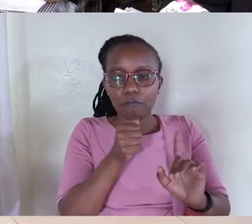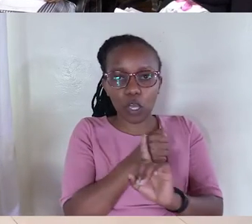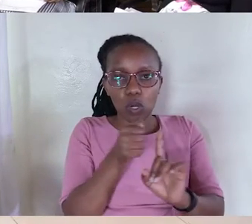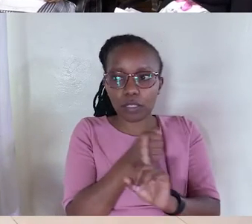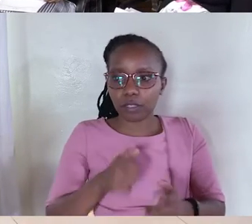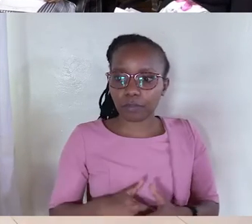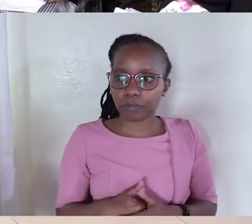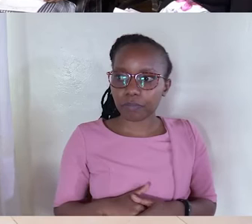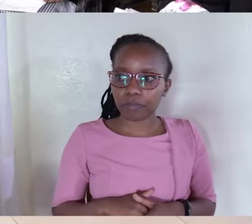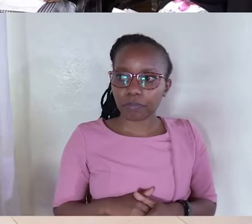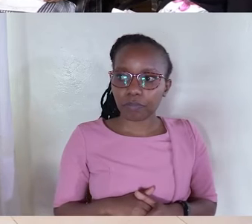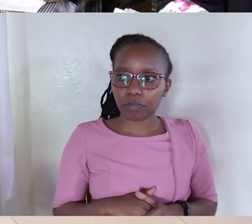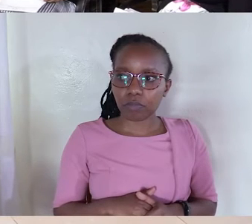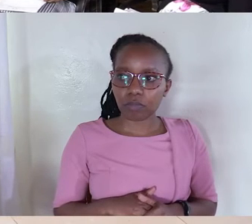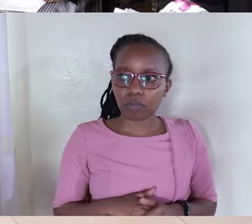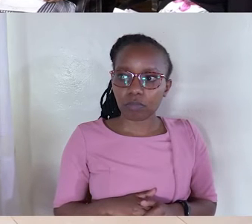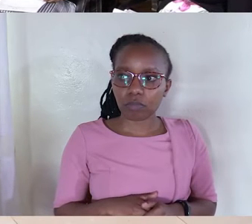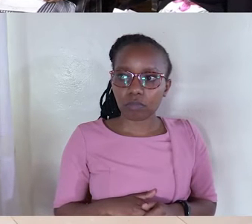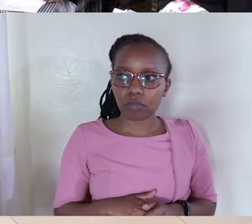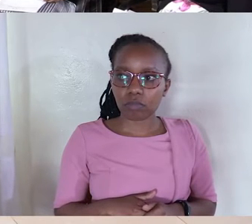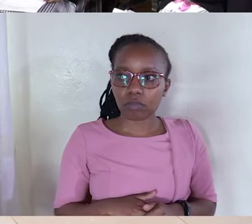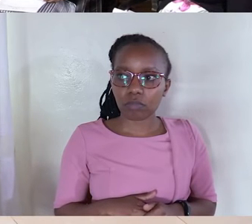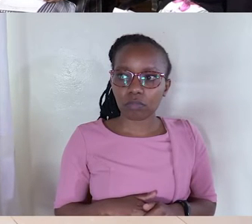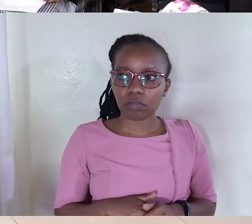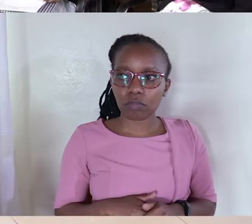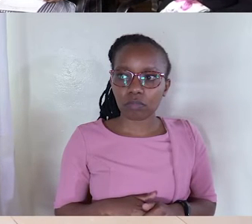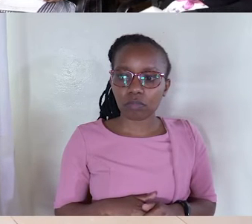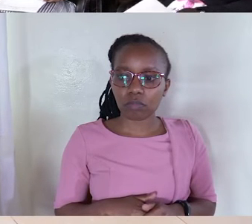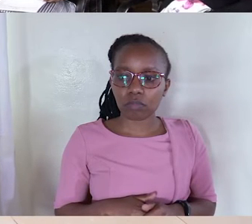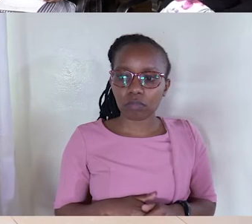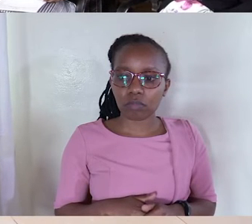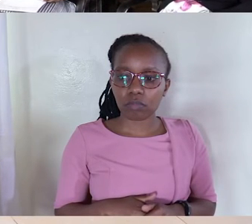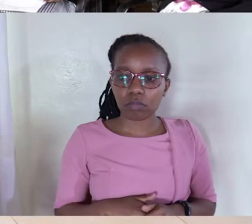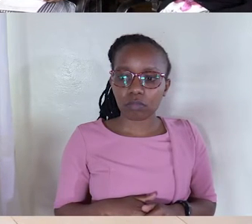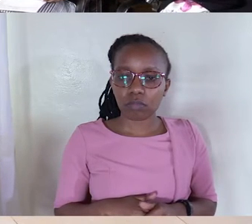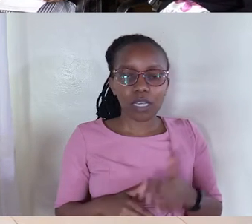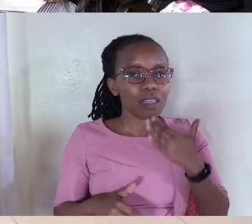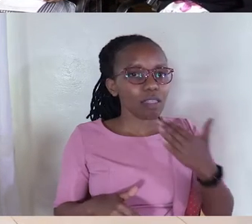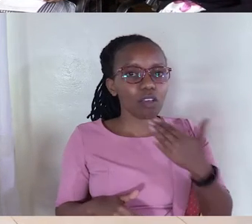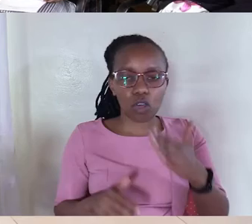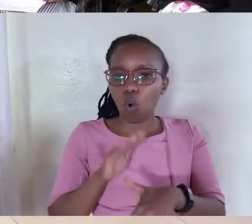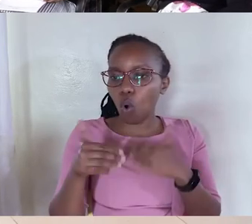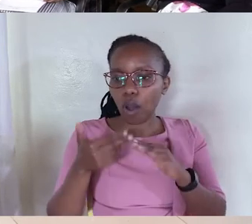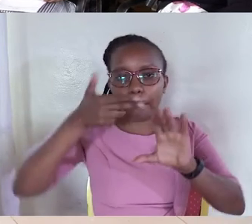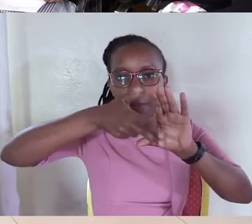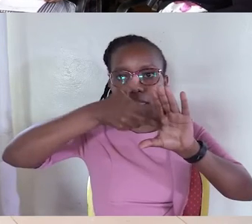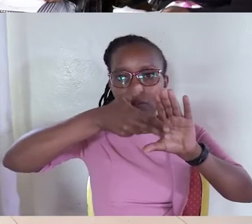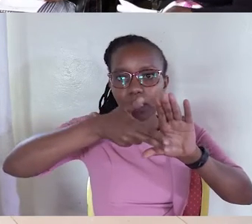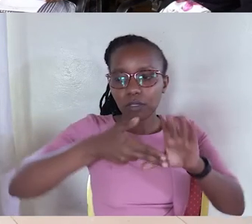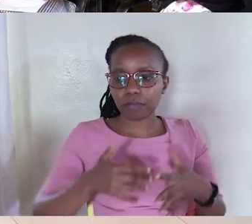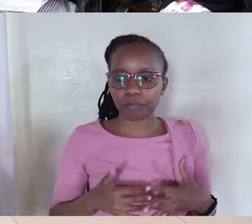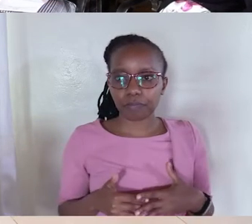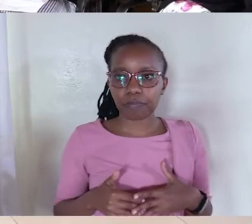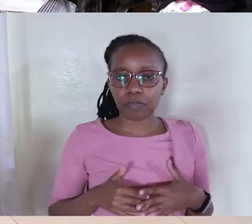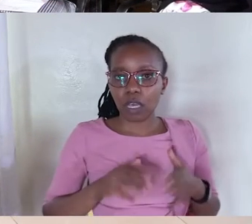time, I want to also thank all the other participants, more so